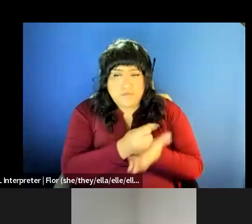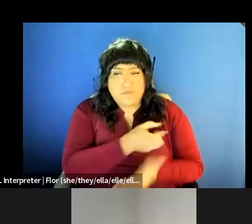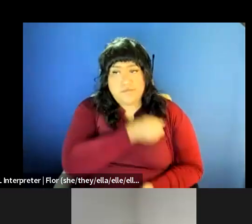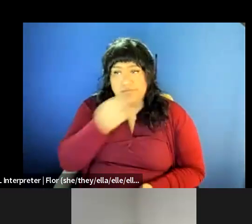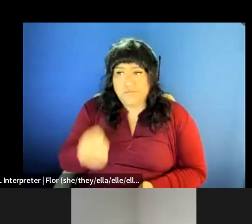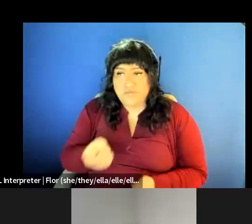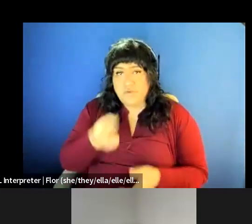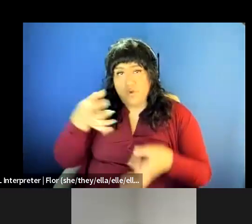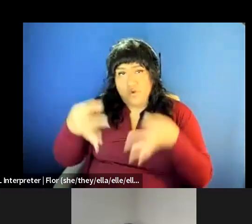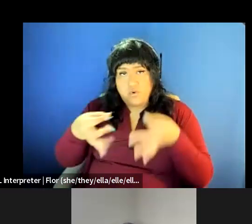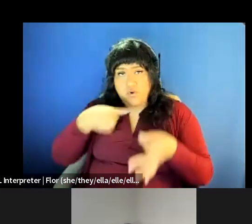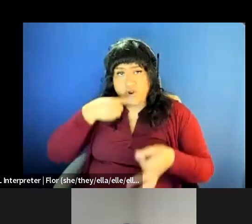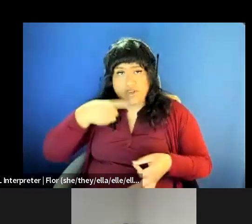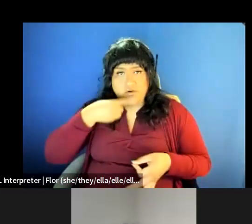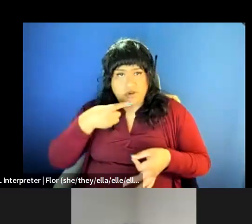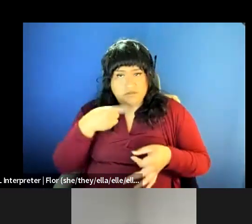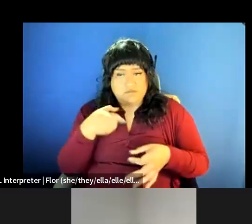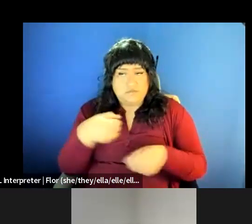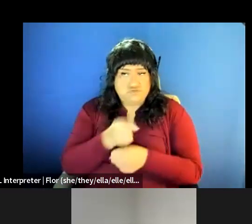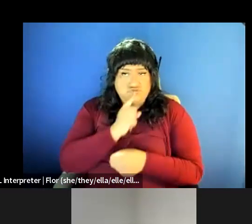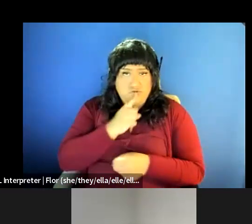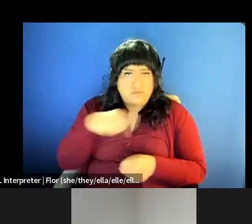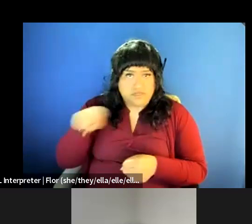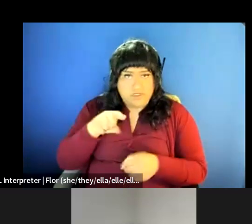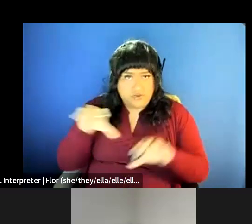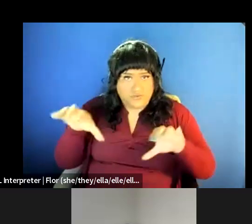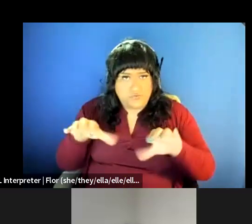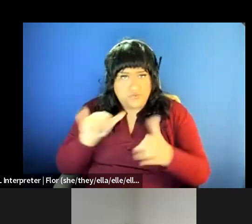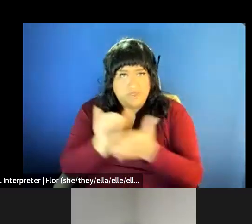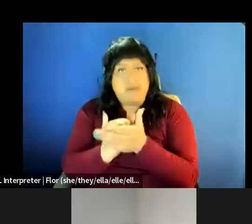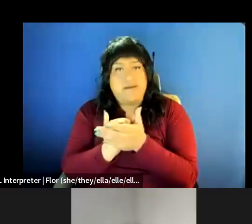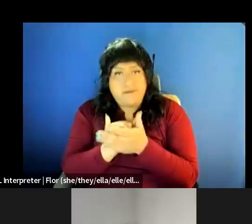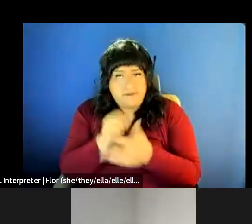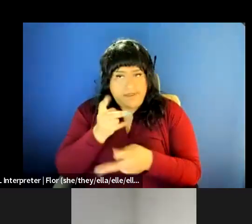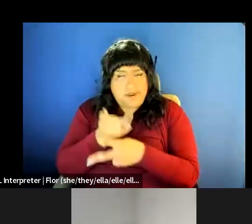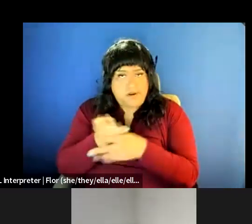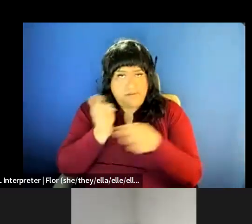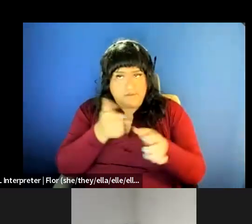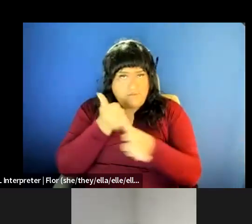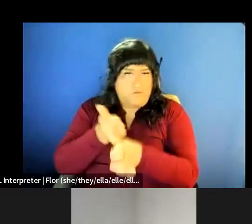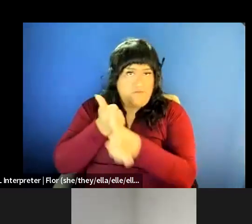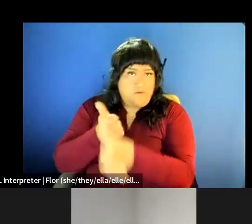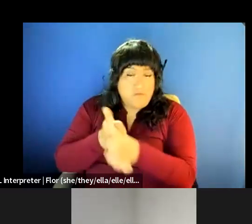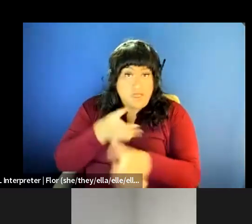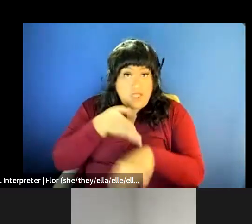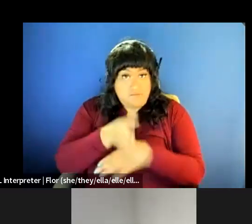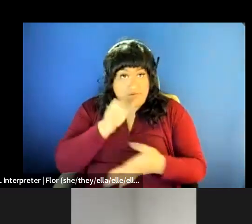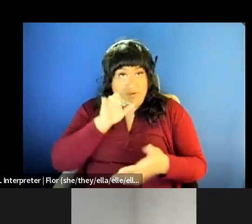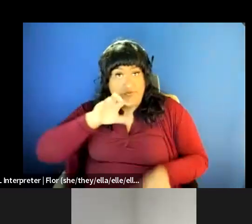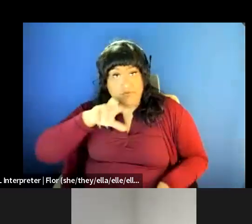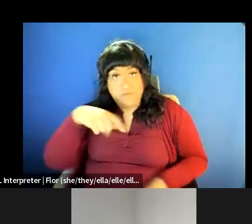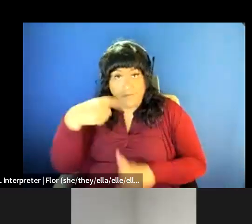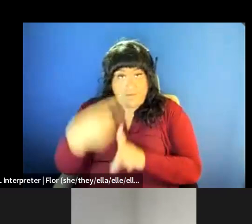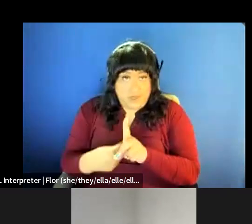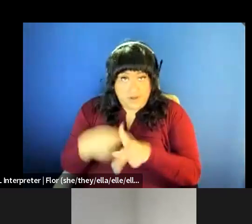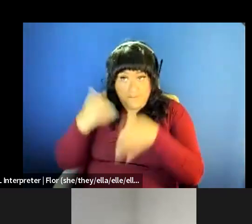they're adhering to their care plan. Right, after 12 months of this treatment, the person is evaluated. And if it's determined